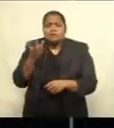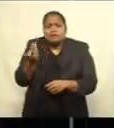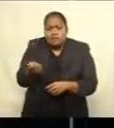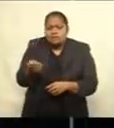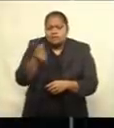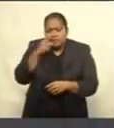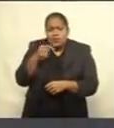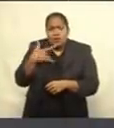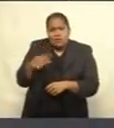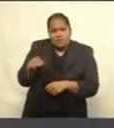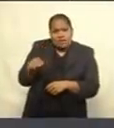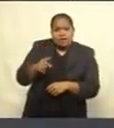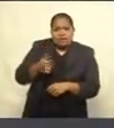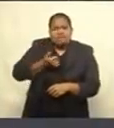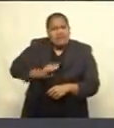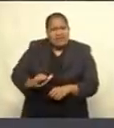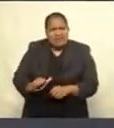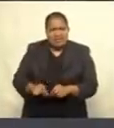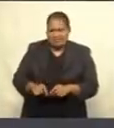residents.